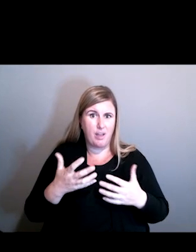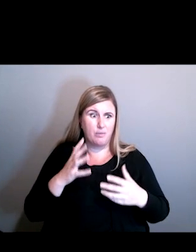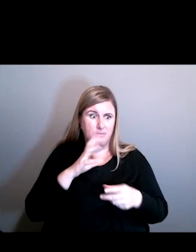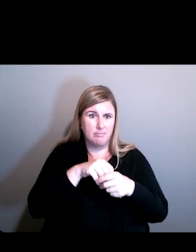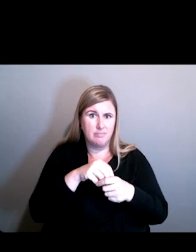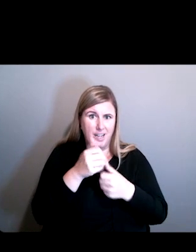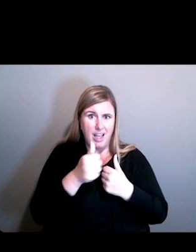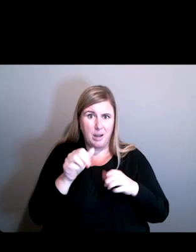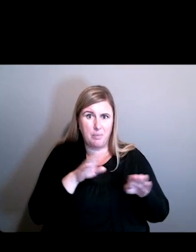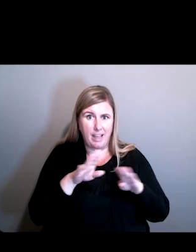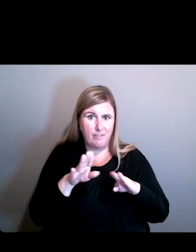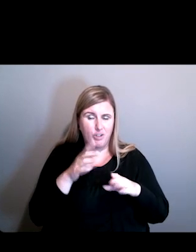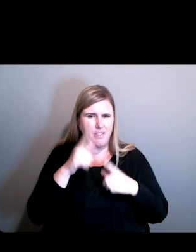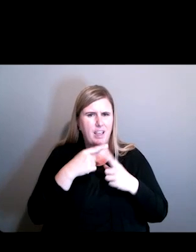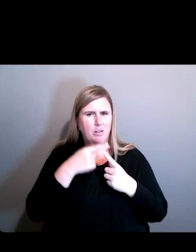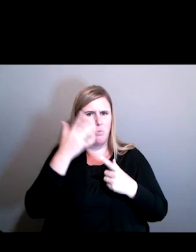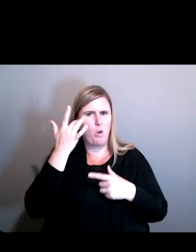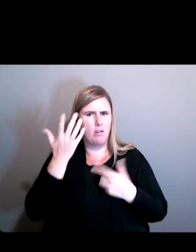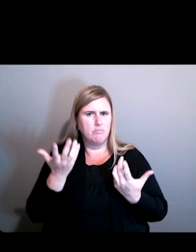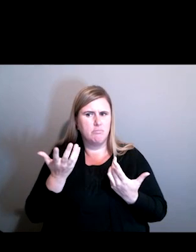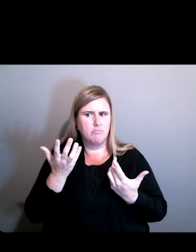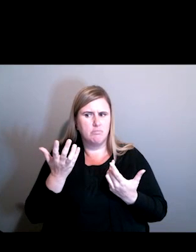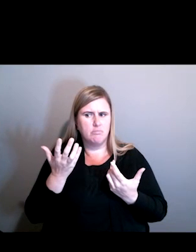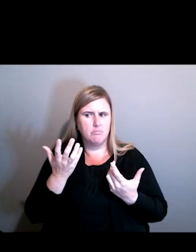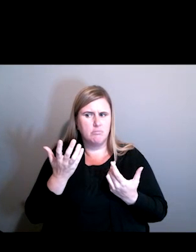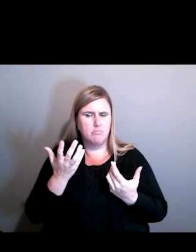without having to engage in any behaviors, why would they